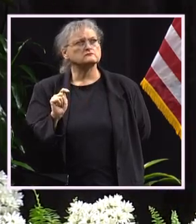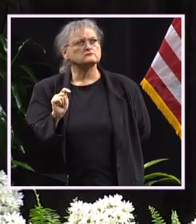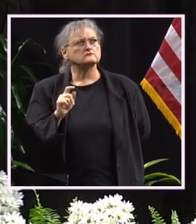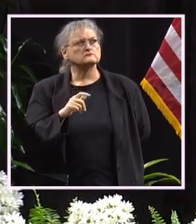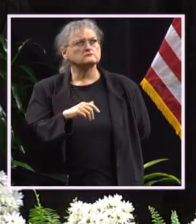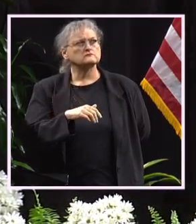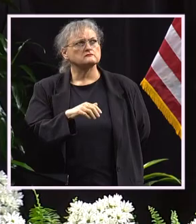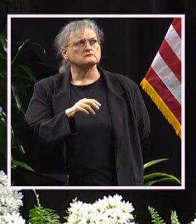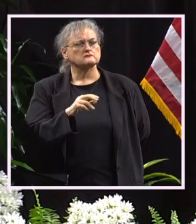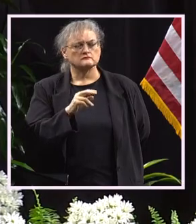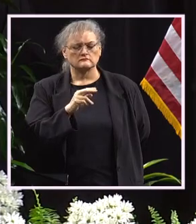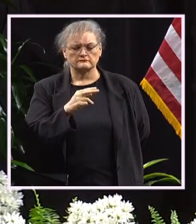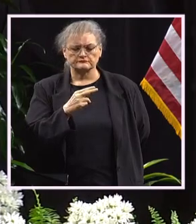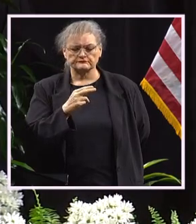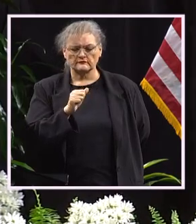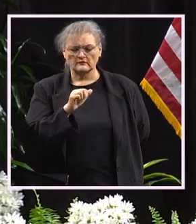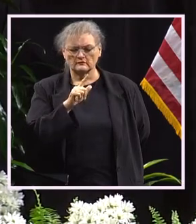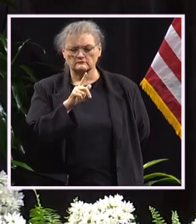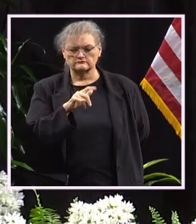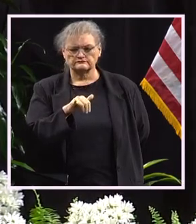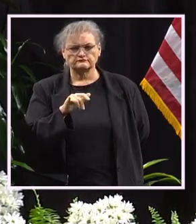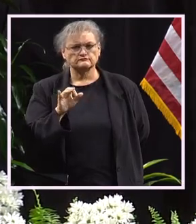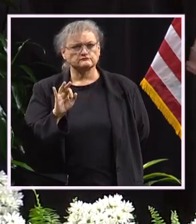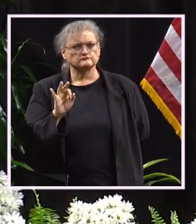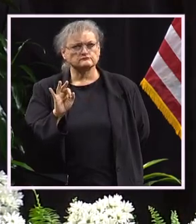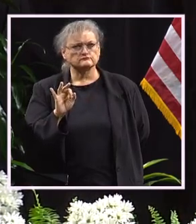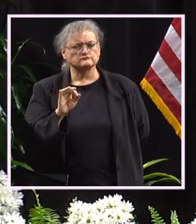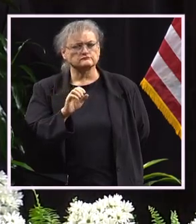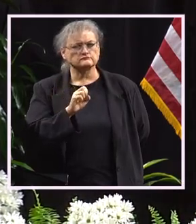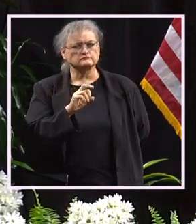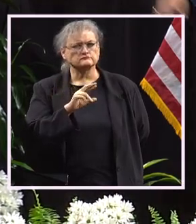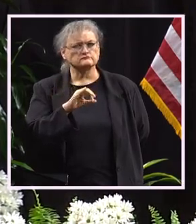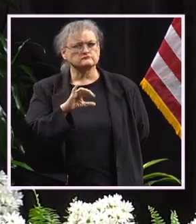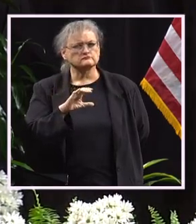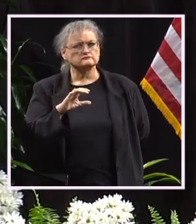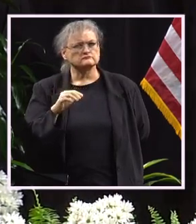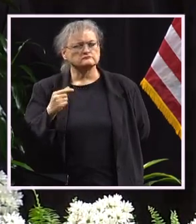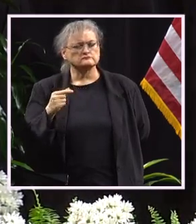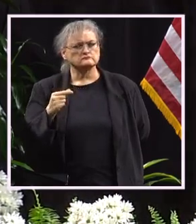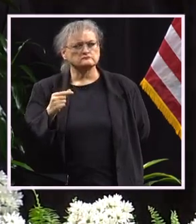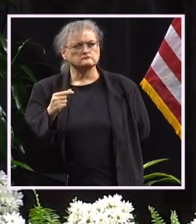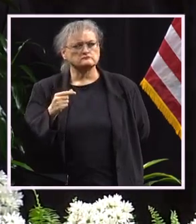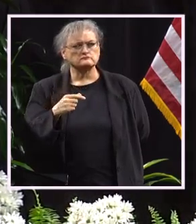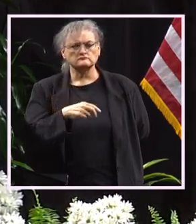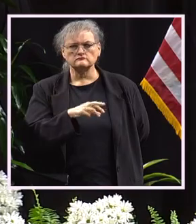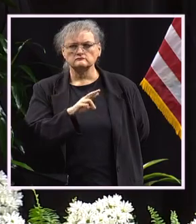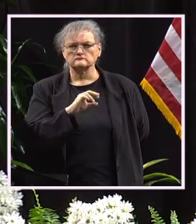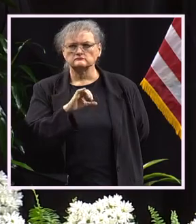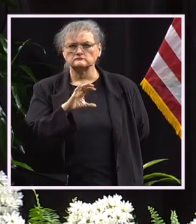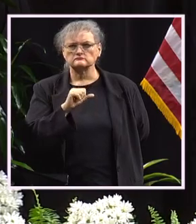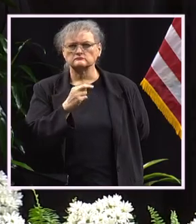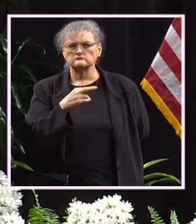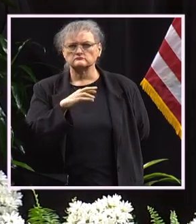Sydney Elizabeth Ford, Sarah Delaney Gavin, Ricardo Guerra,